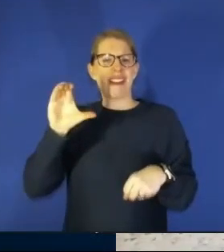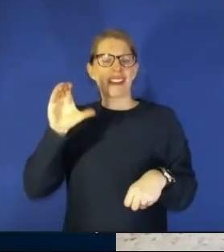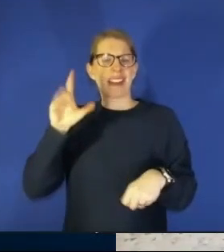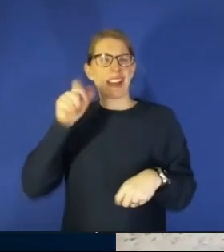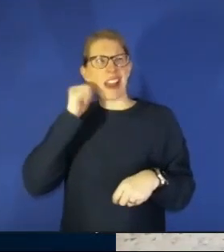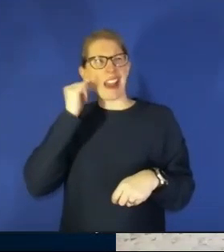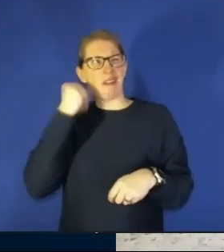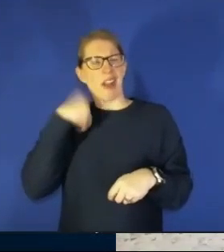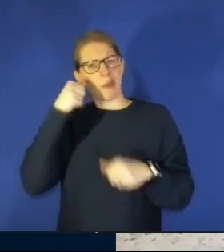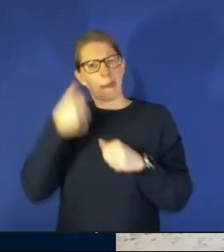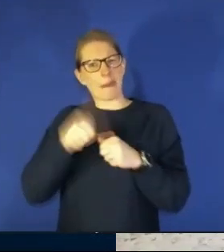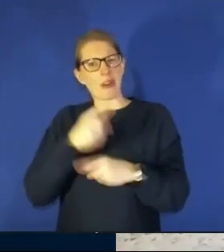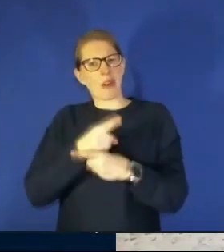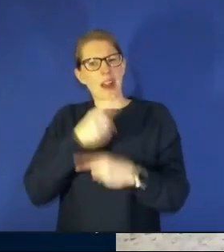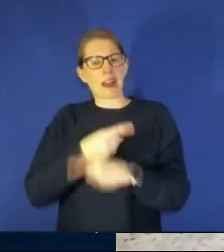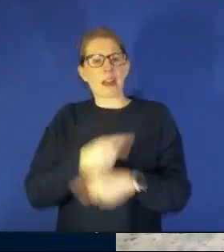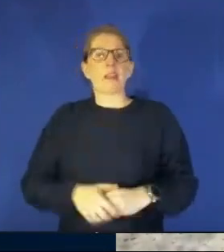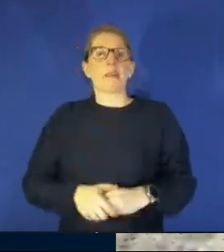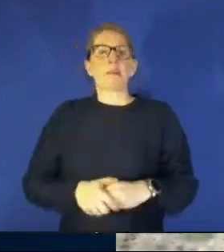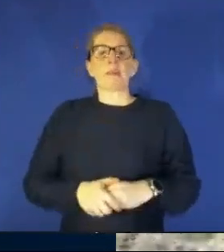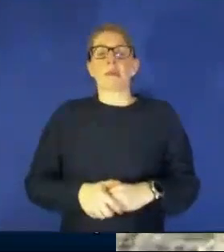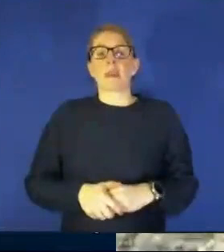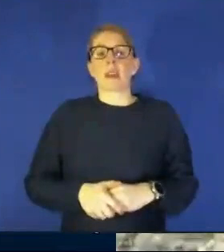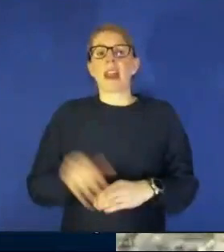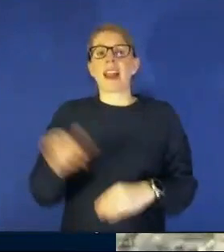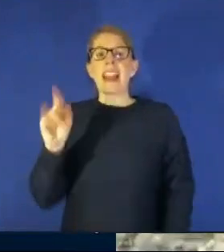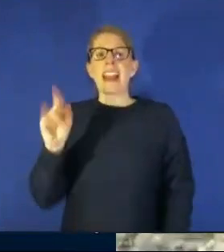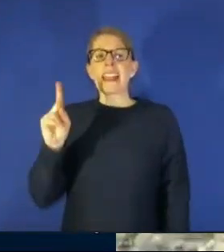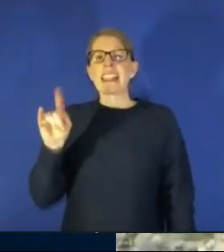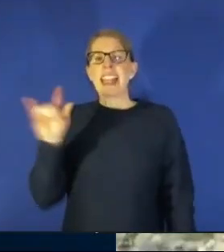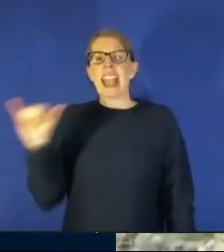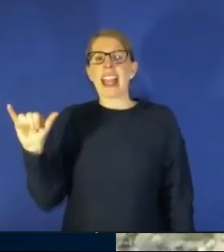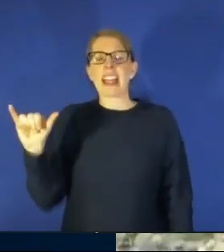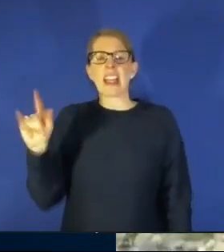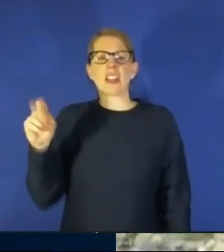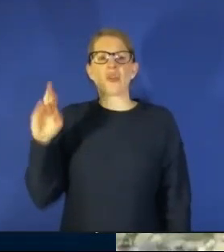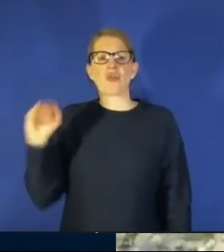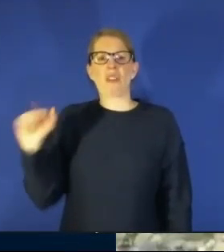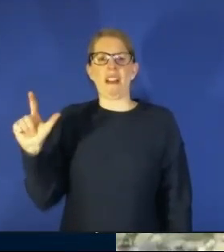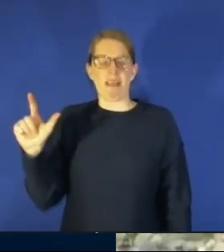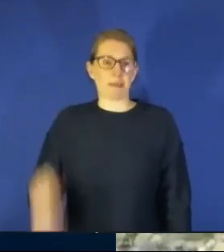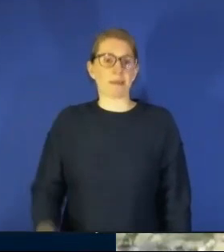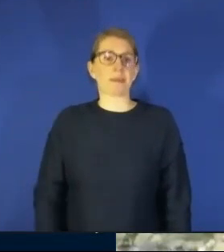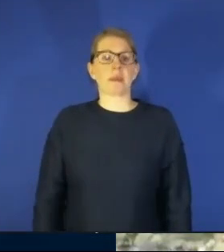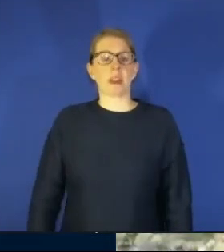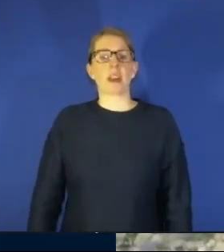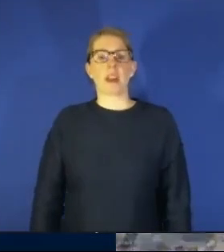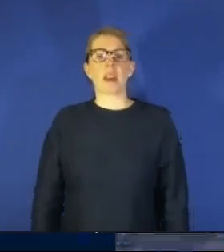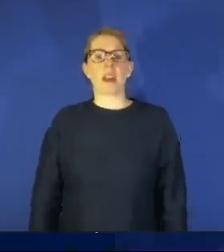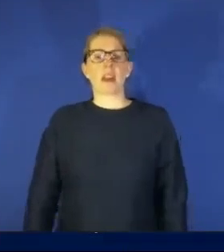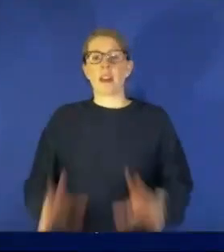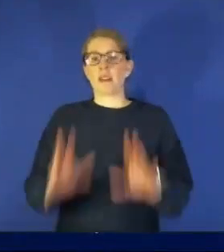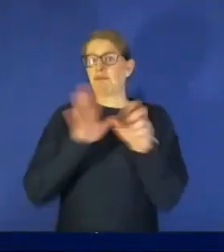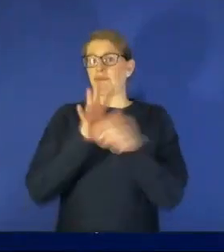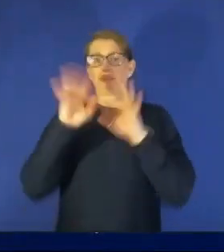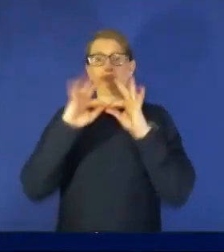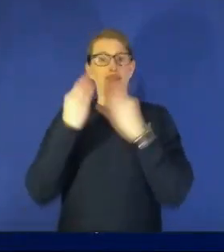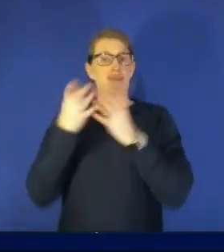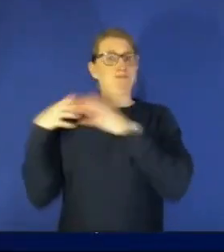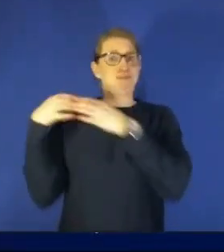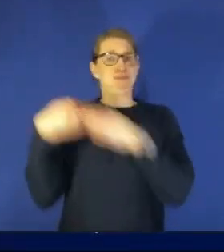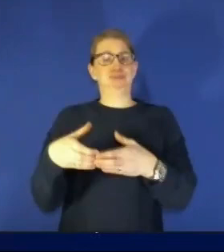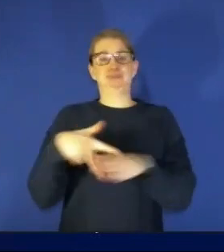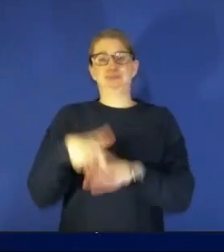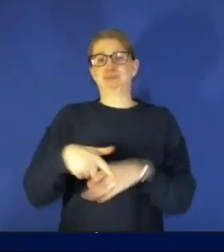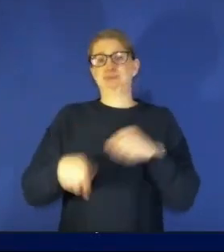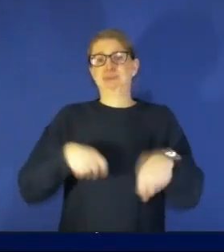Nice. There's a beautiful bike trail. It's a lot like the Katy Trail up in the Driftless region of Wisconsin. And so we had our whole family up there doing that. And we just love